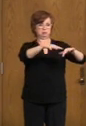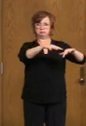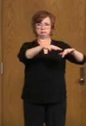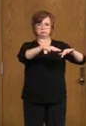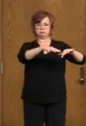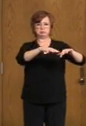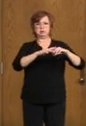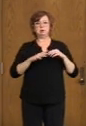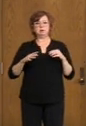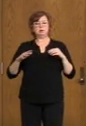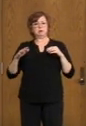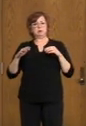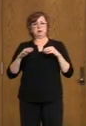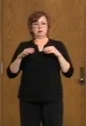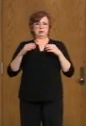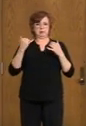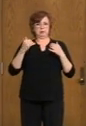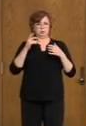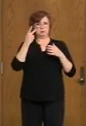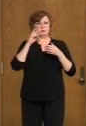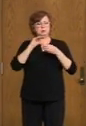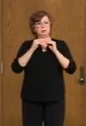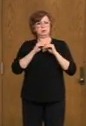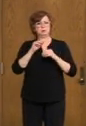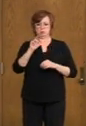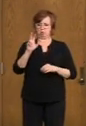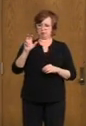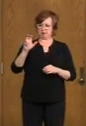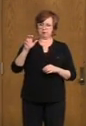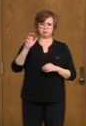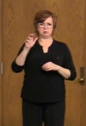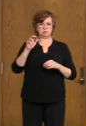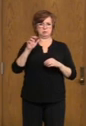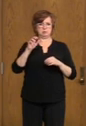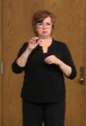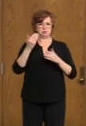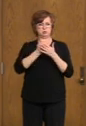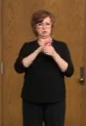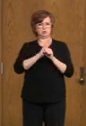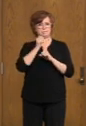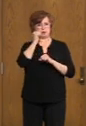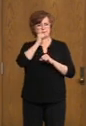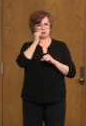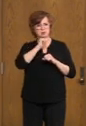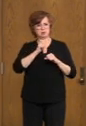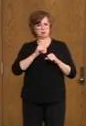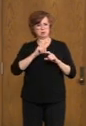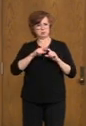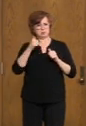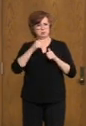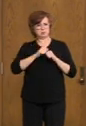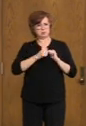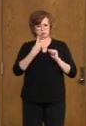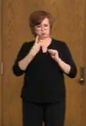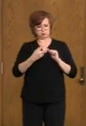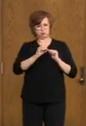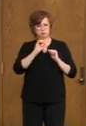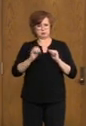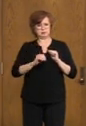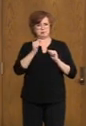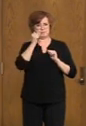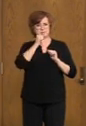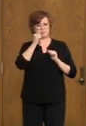cases a day, 2% of people at any time are sharing COVID, because there are things that you could have done